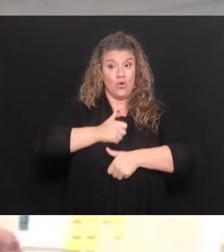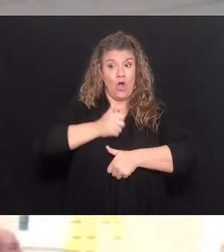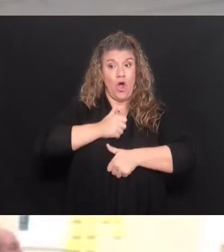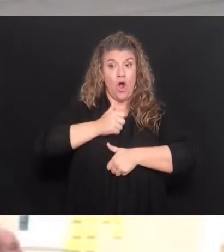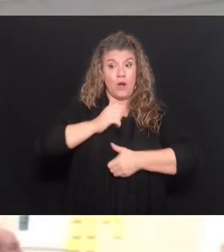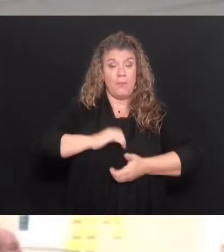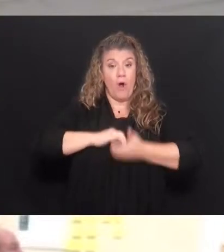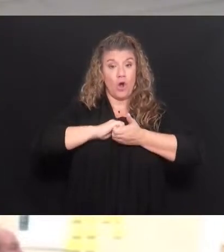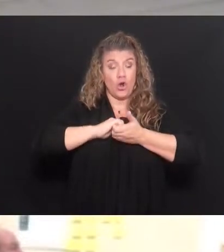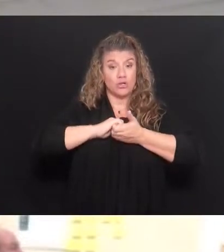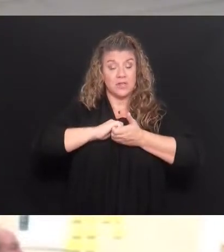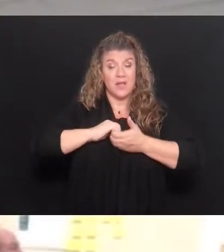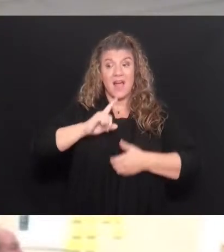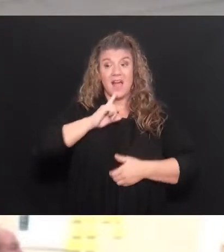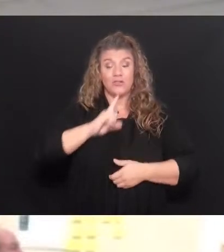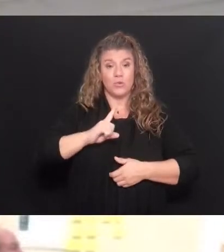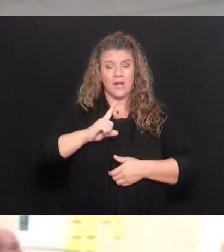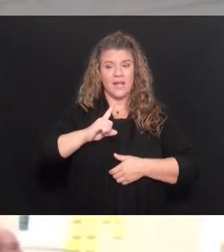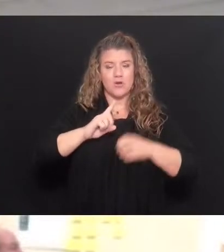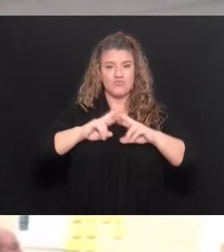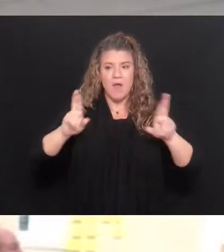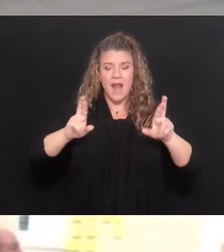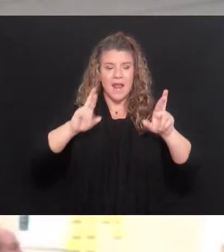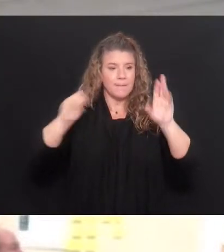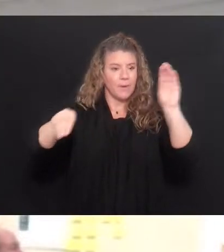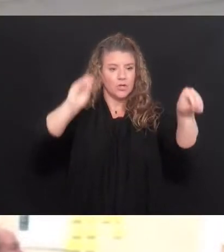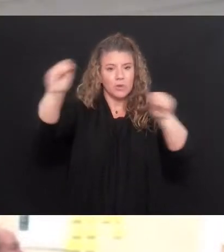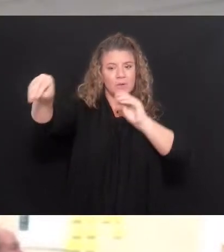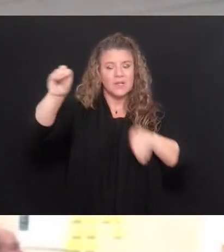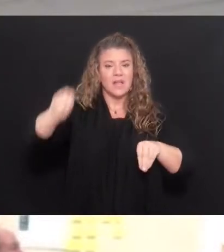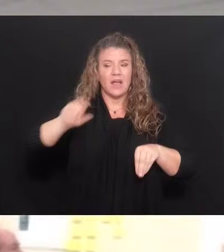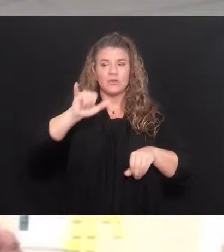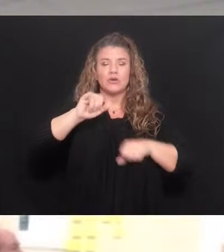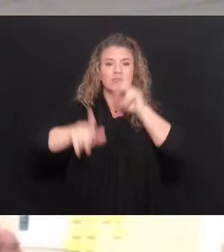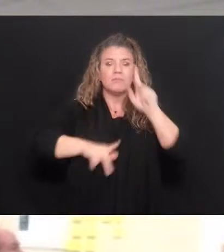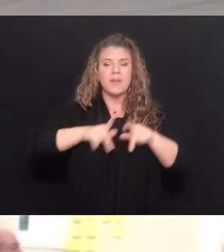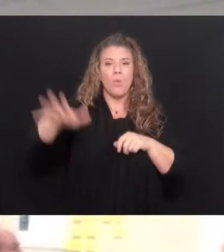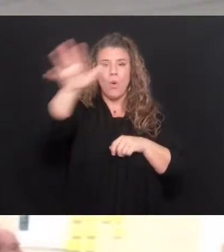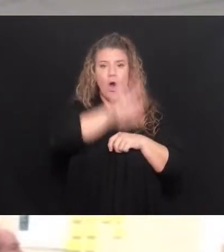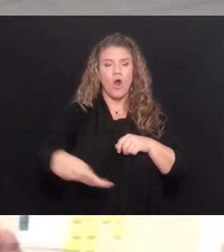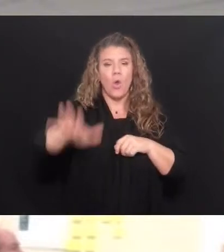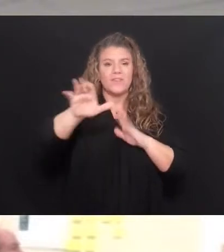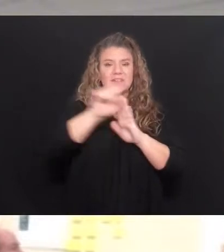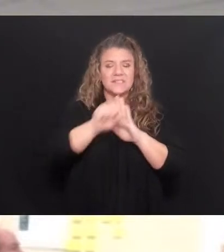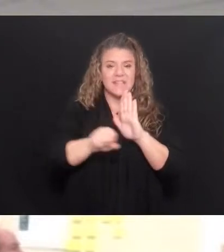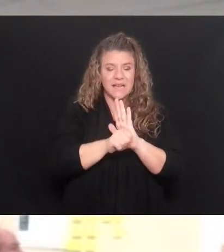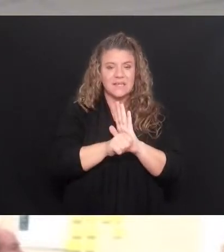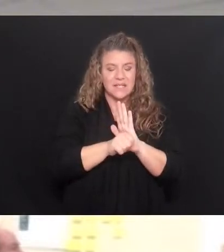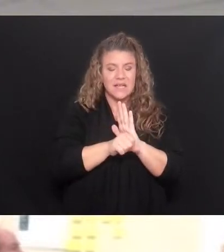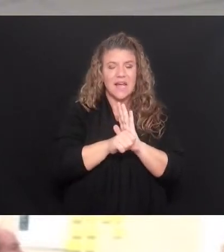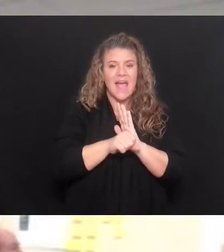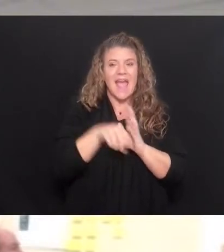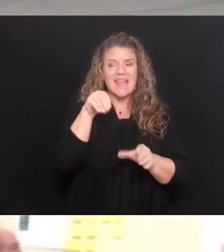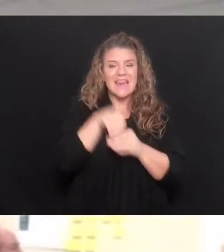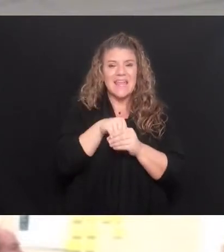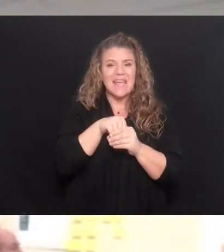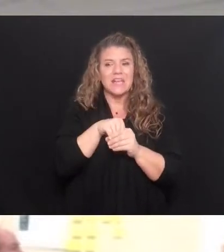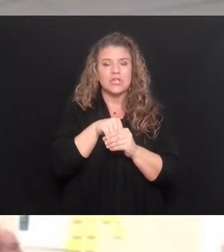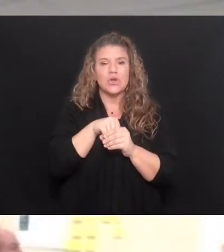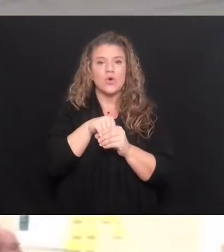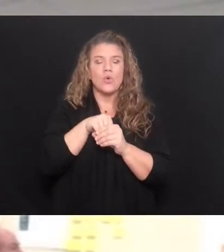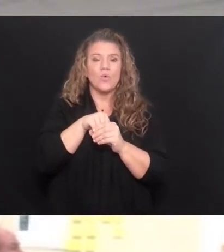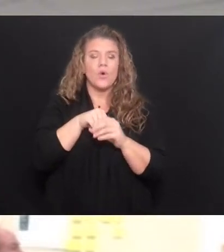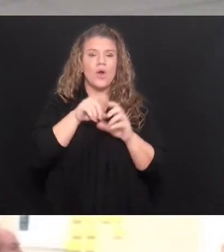have certainly pre-positioned those assets throughout the state, and particularly into the,